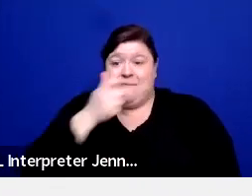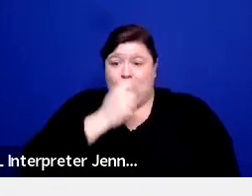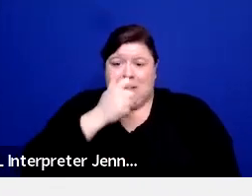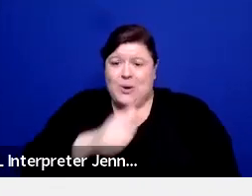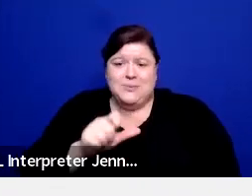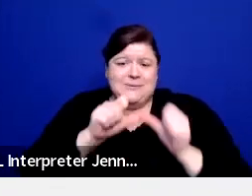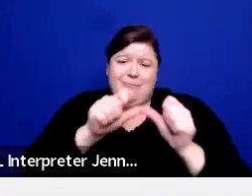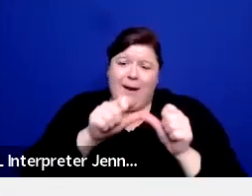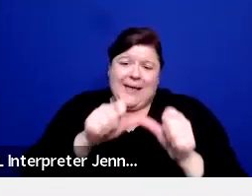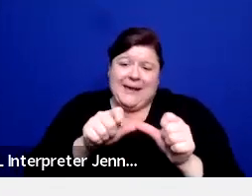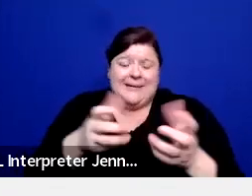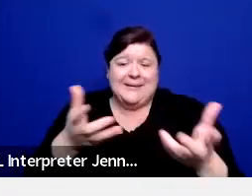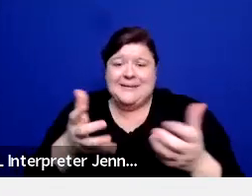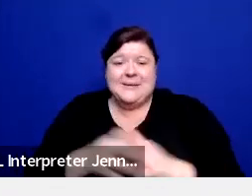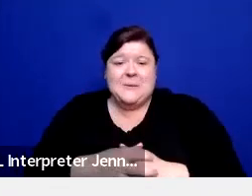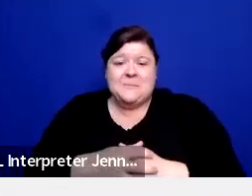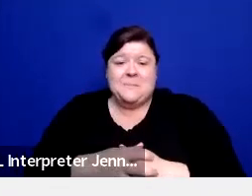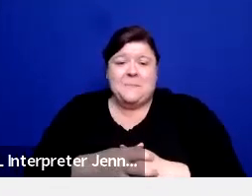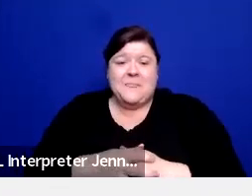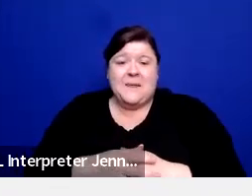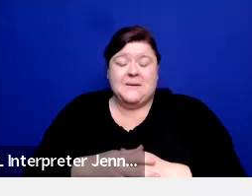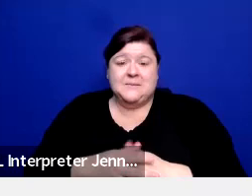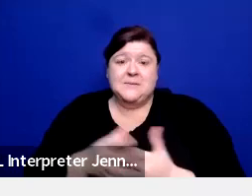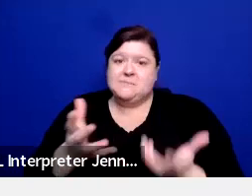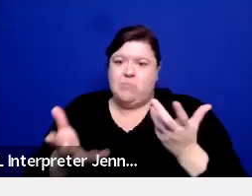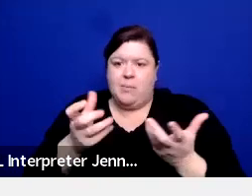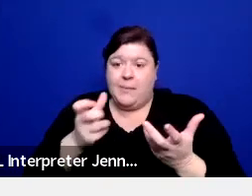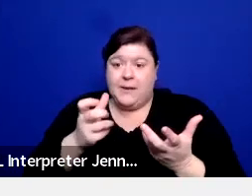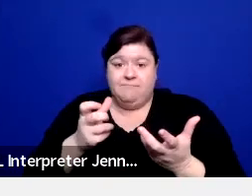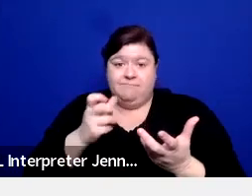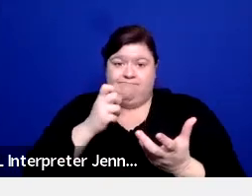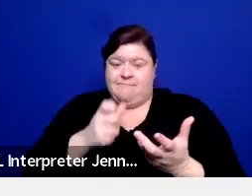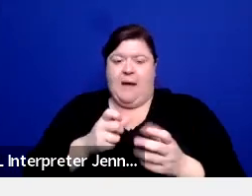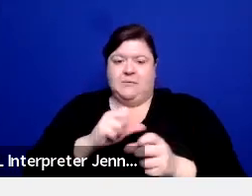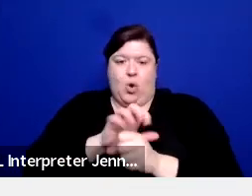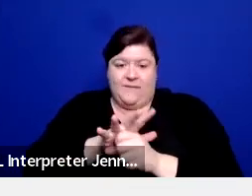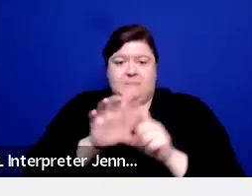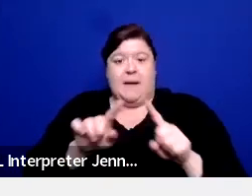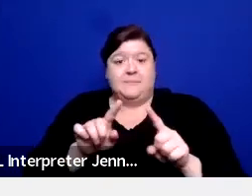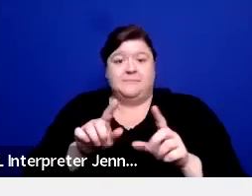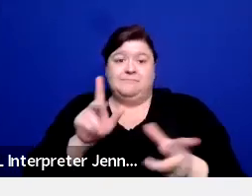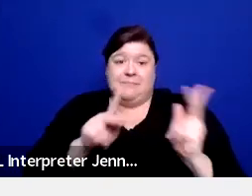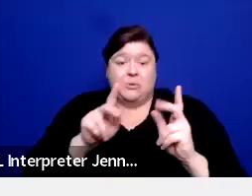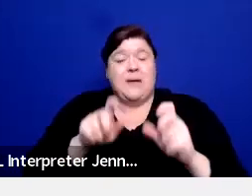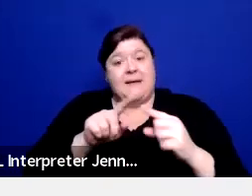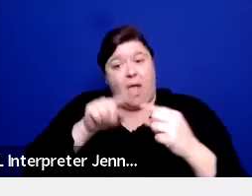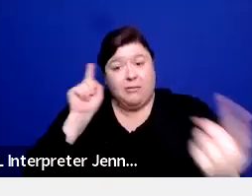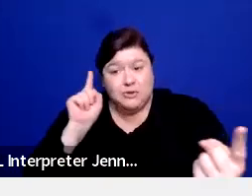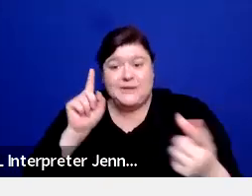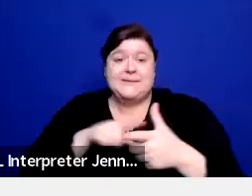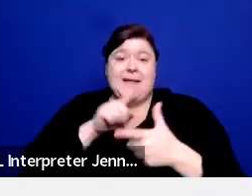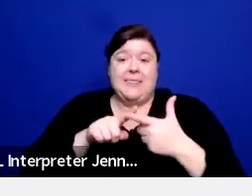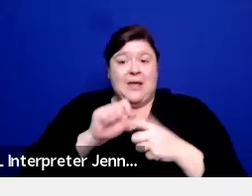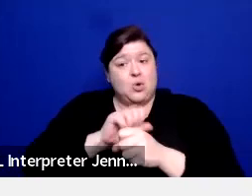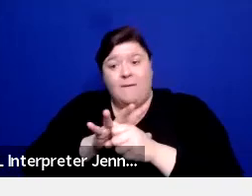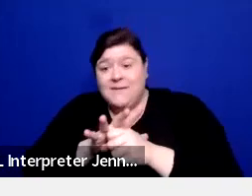then you can probably be more reassured that it's not COVID, but certainly people can have a runny nose from allergies and they get COVID on top of that.